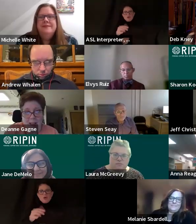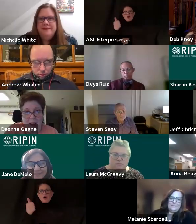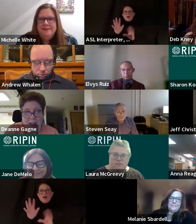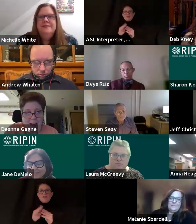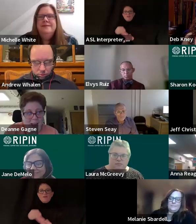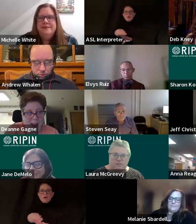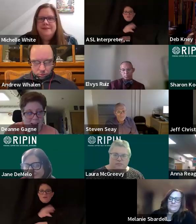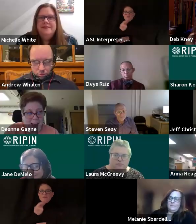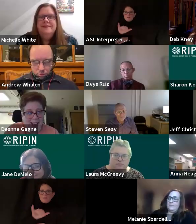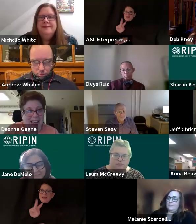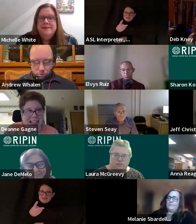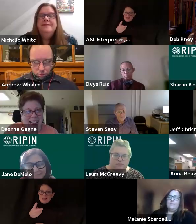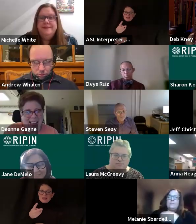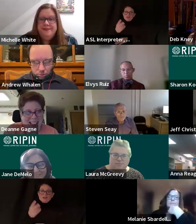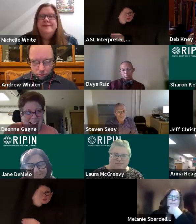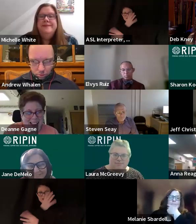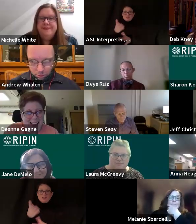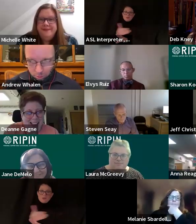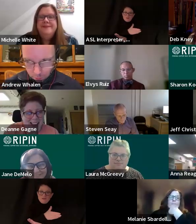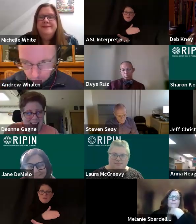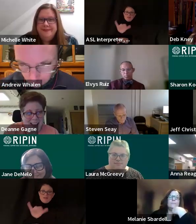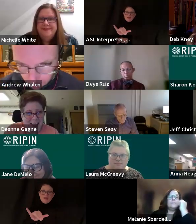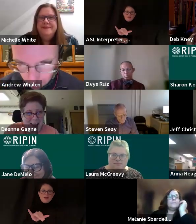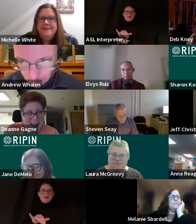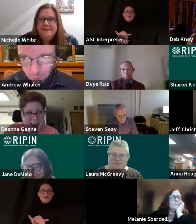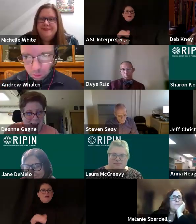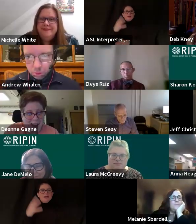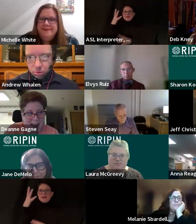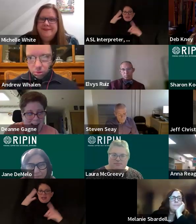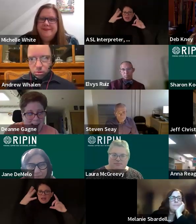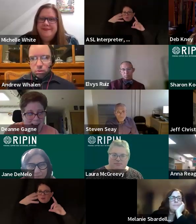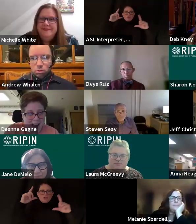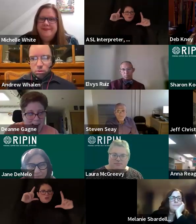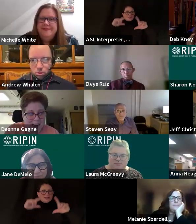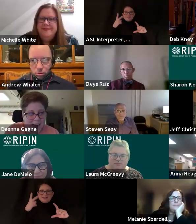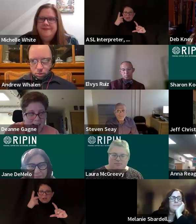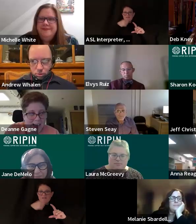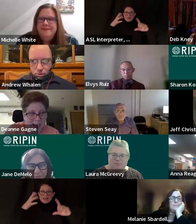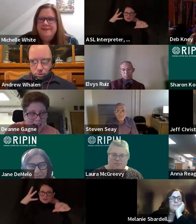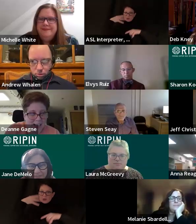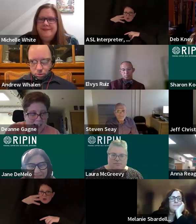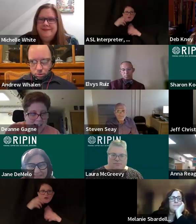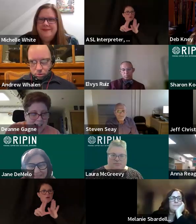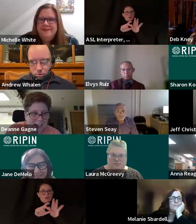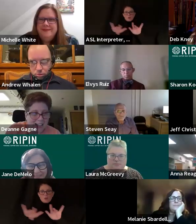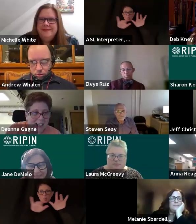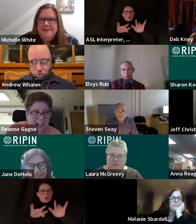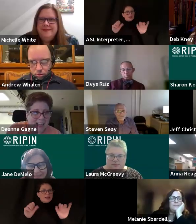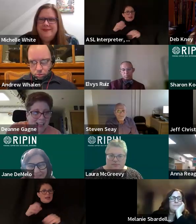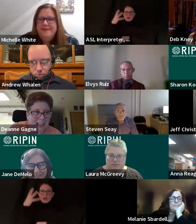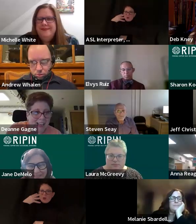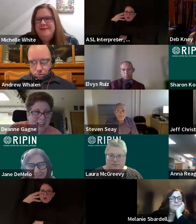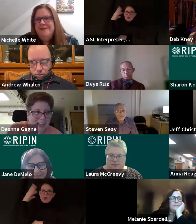before May 2nd, so hey. Yes, I know. So can you put the camera down, like aim it a little bit more so I can see your face for the recording? Listen